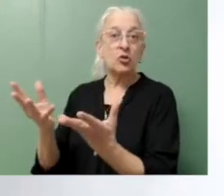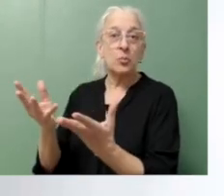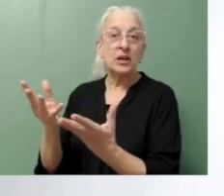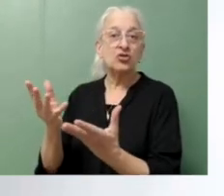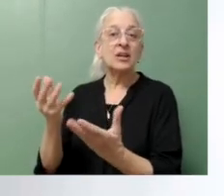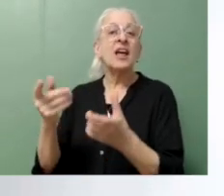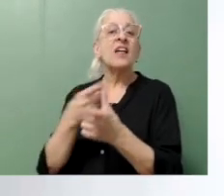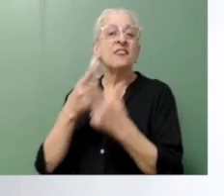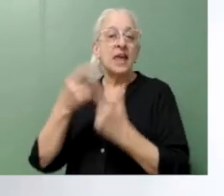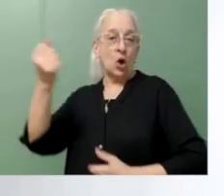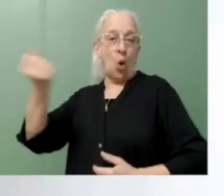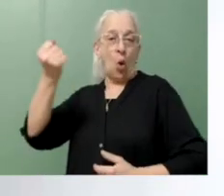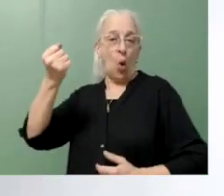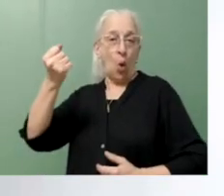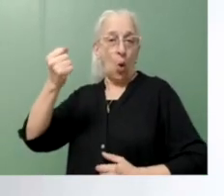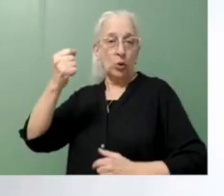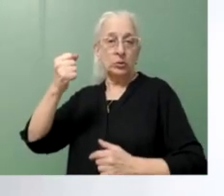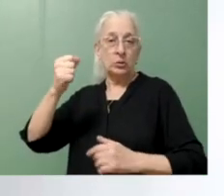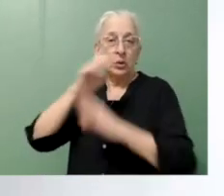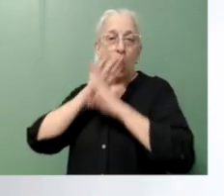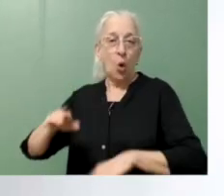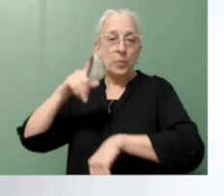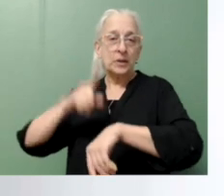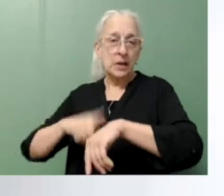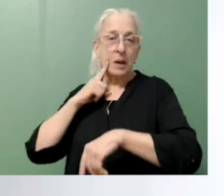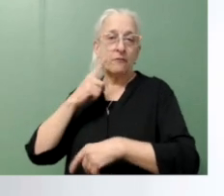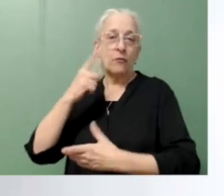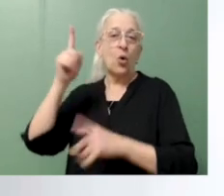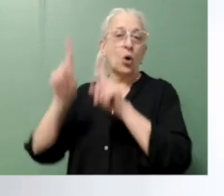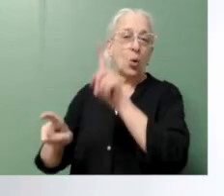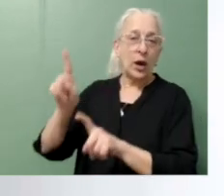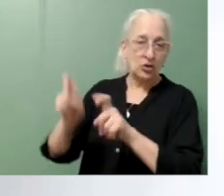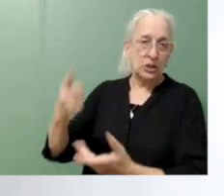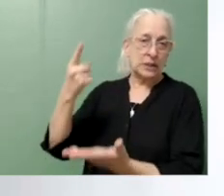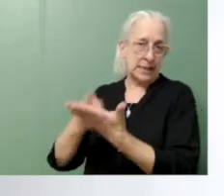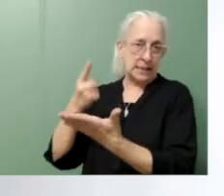open time for questions and discussion. Next slide.